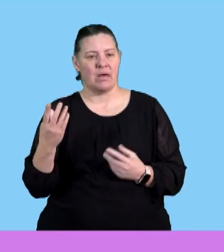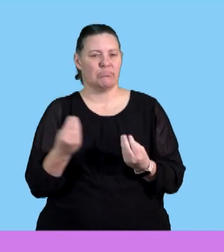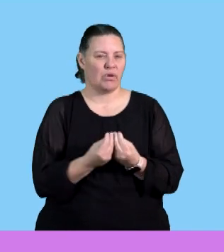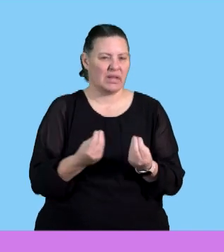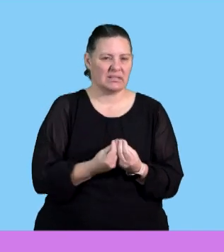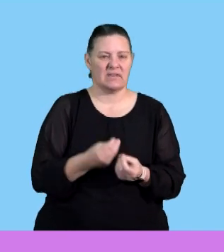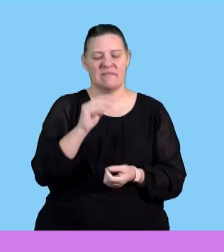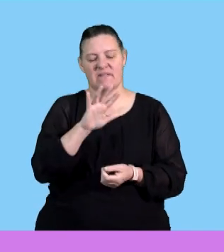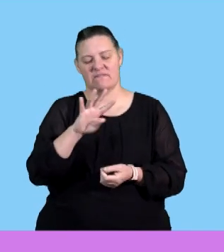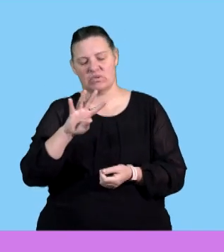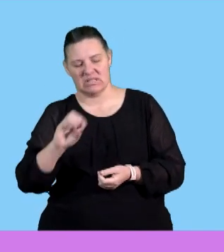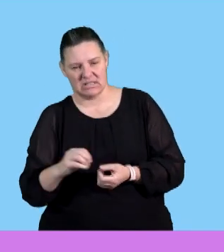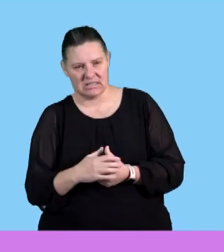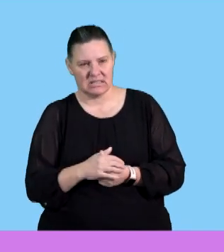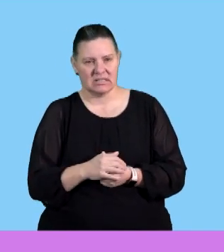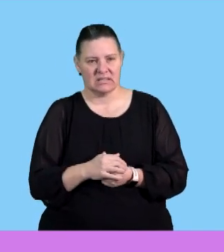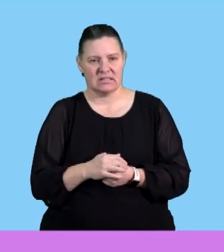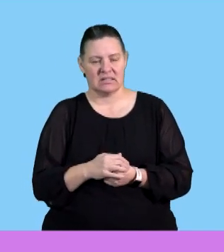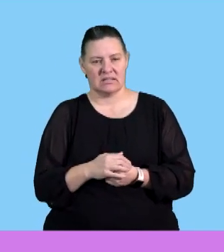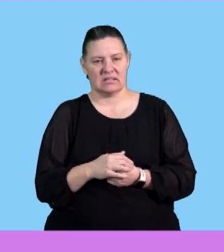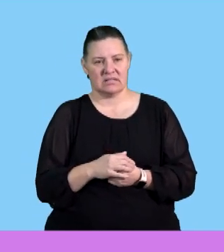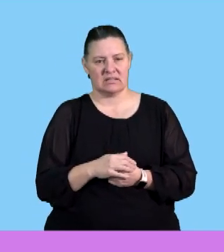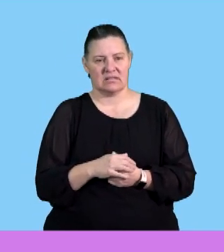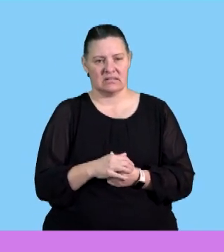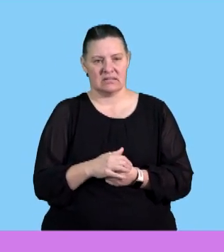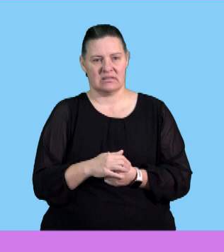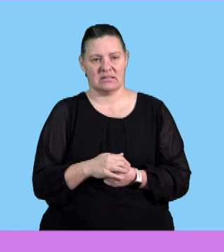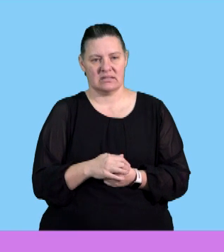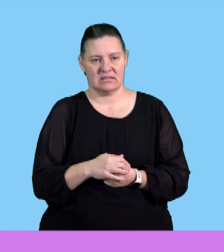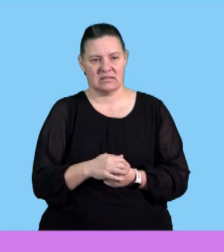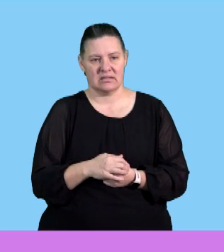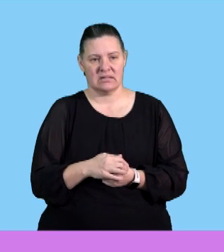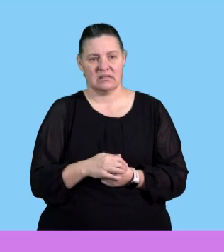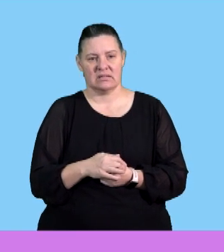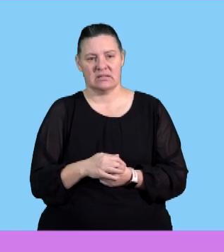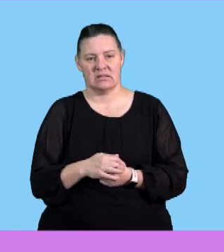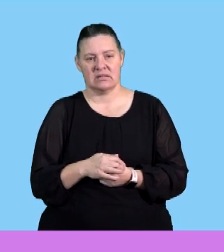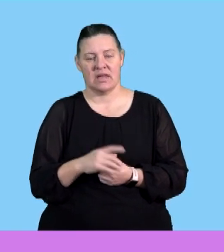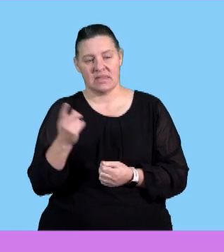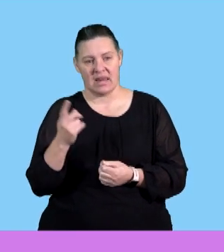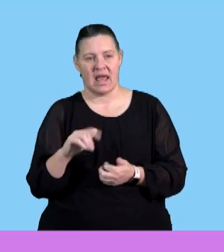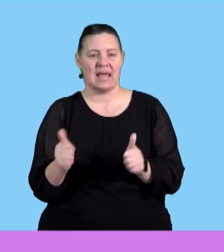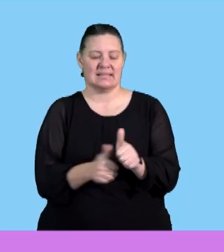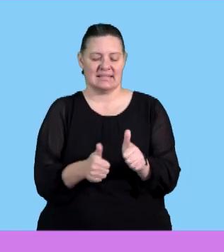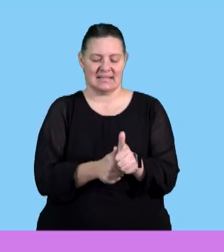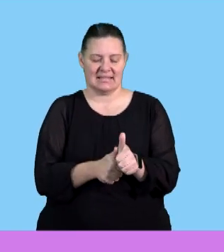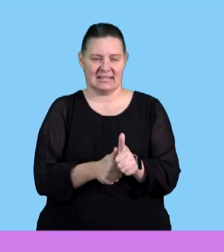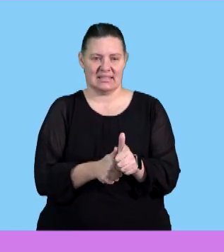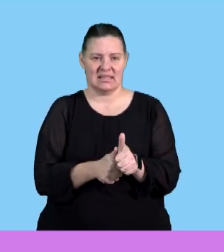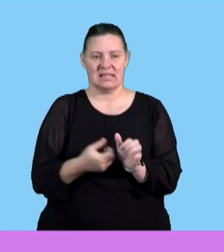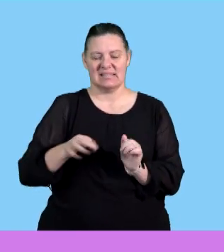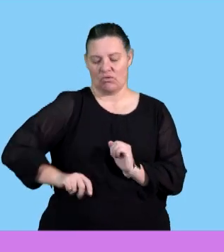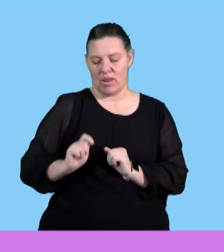other products is 540 rand. And then she's got